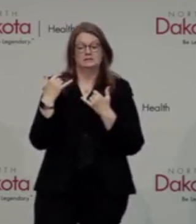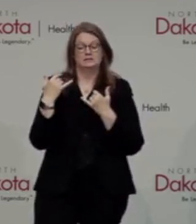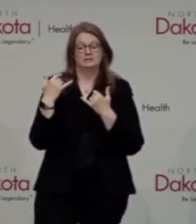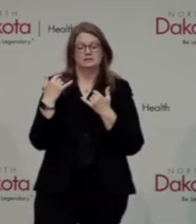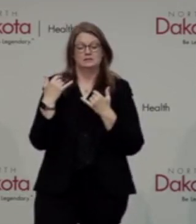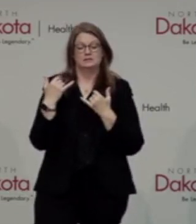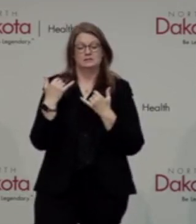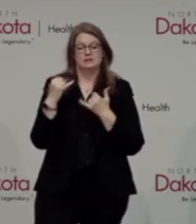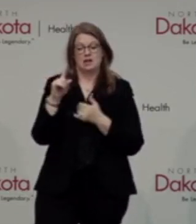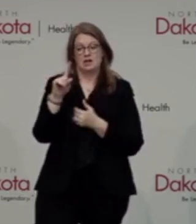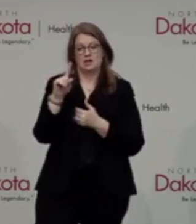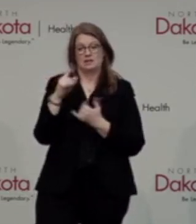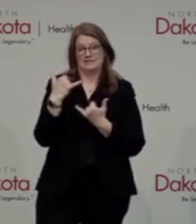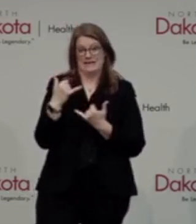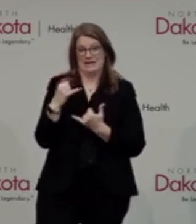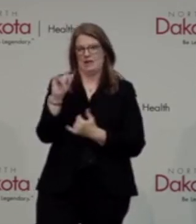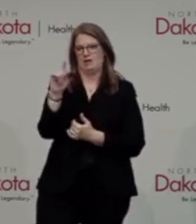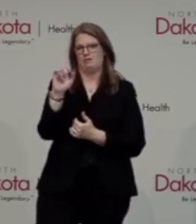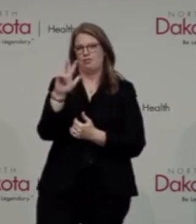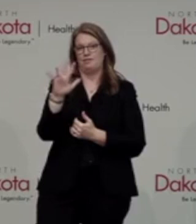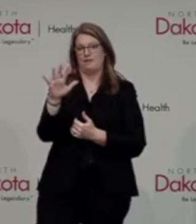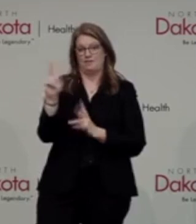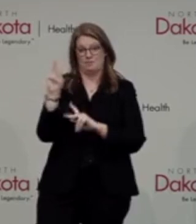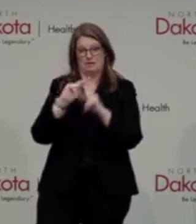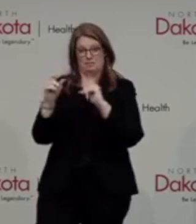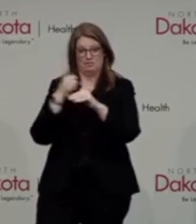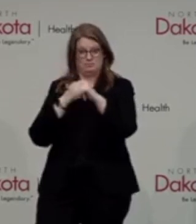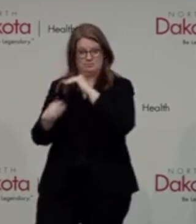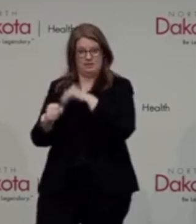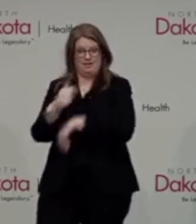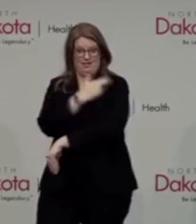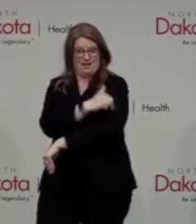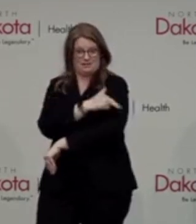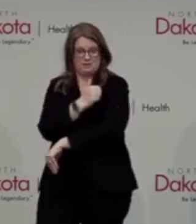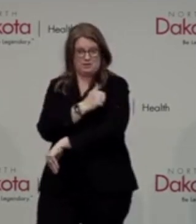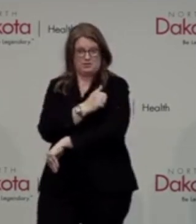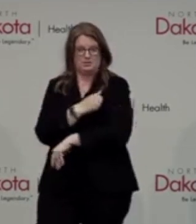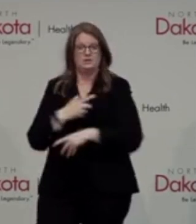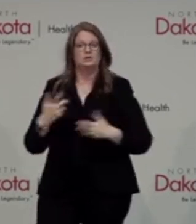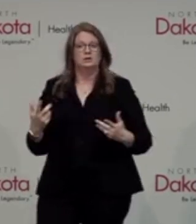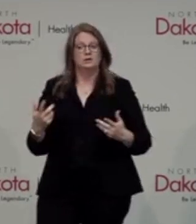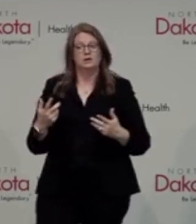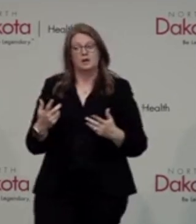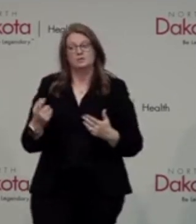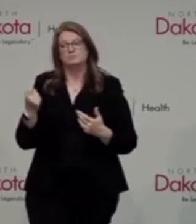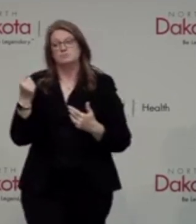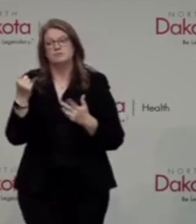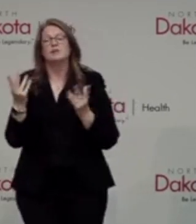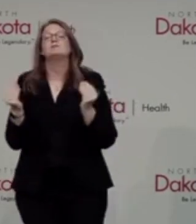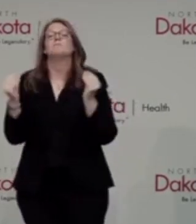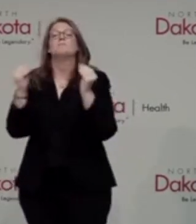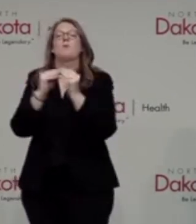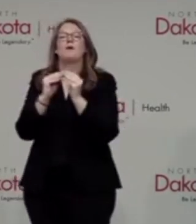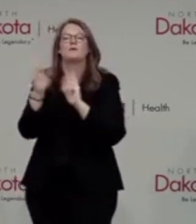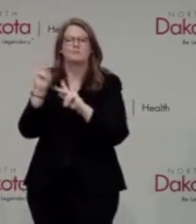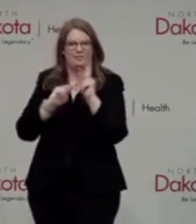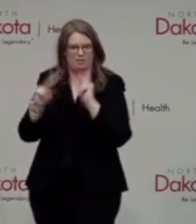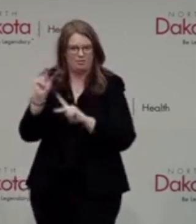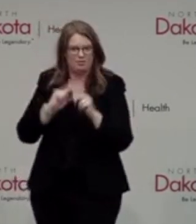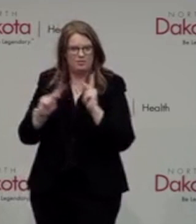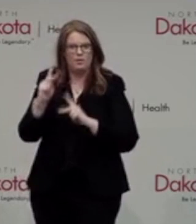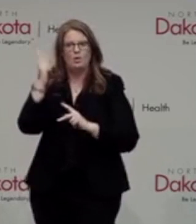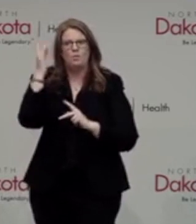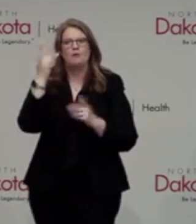North Dakotans that are hospitalized right now. There's actually more than that in hospitals with COVID in North Dakota because, of course, we